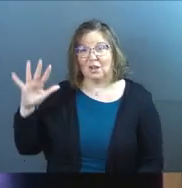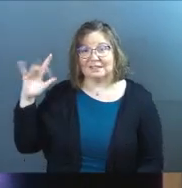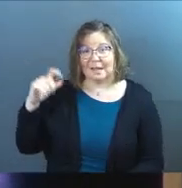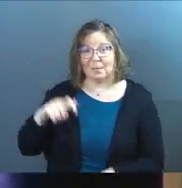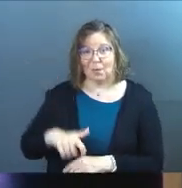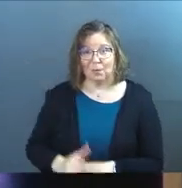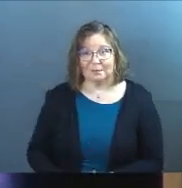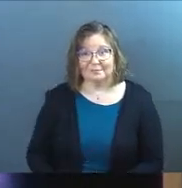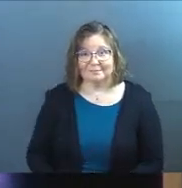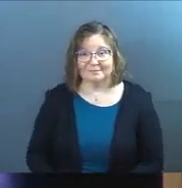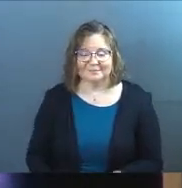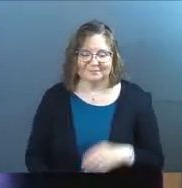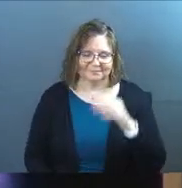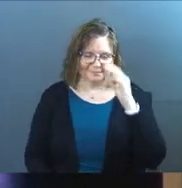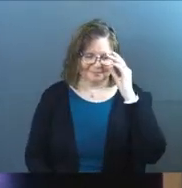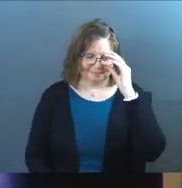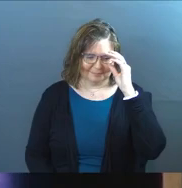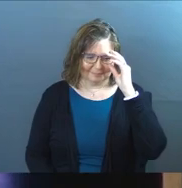long time ago.